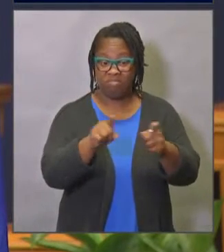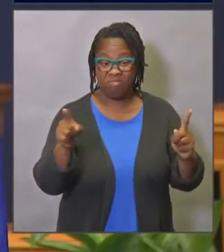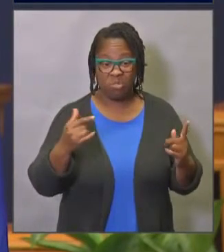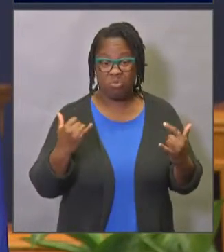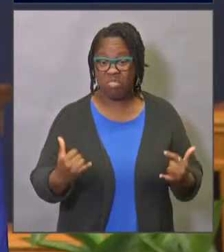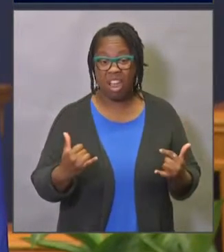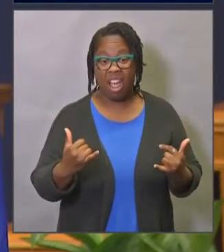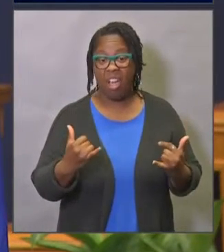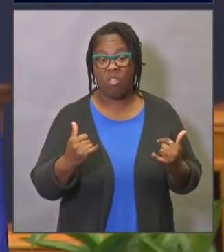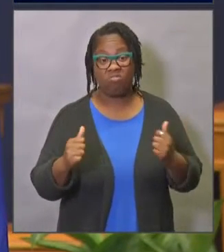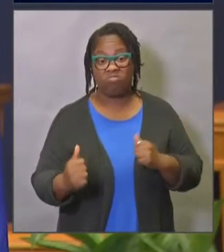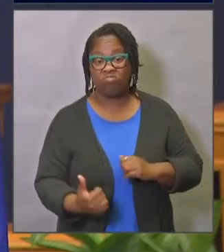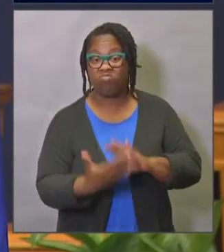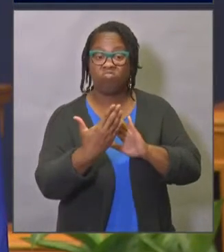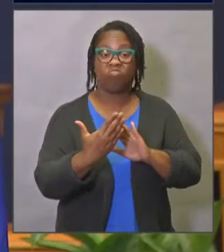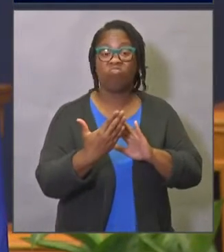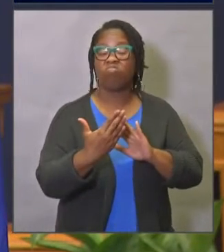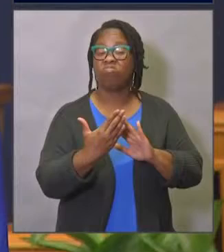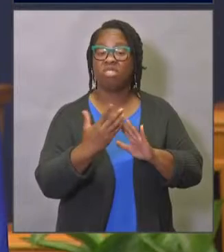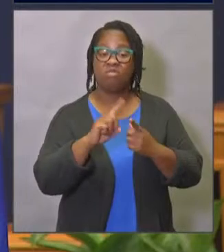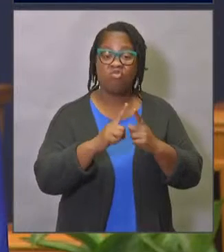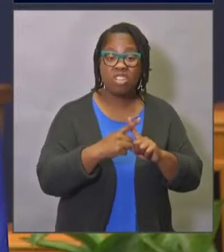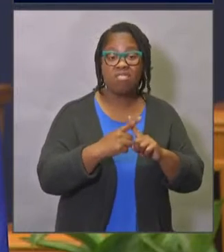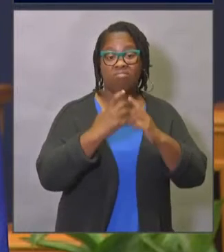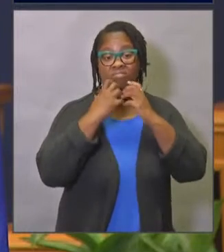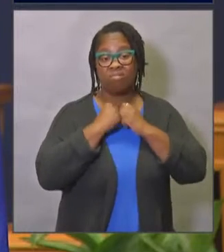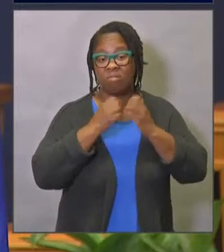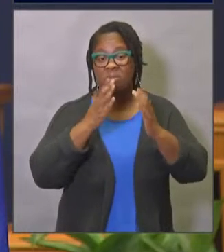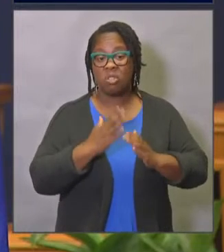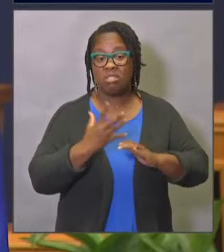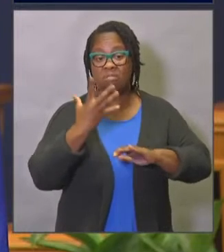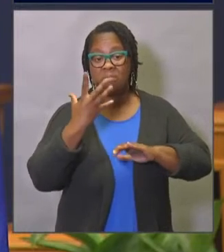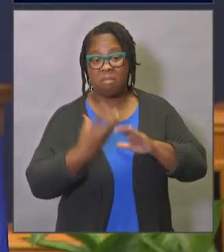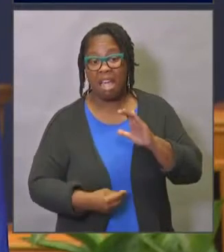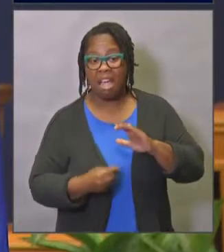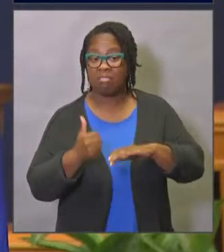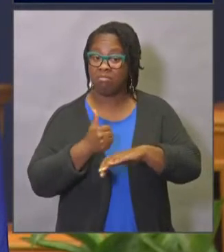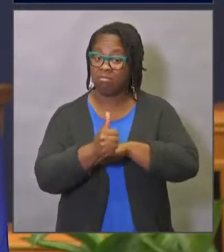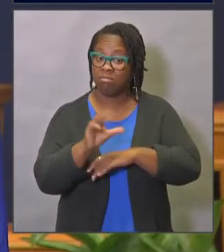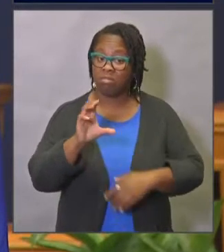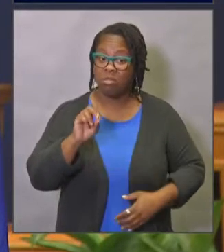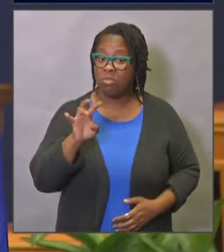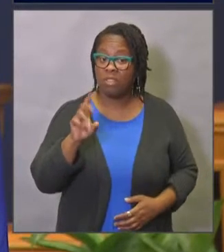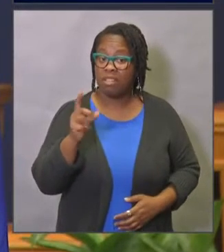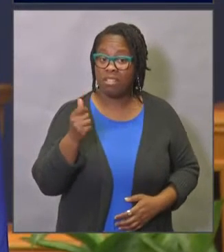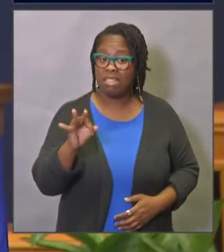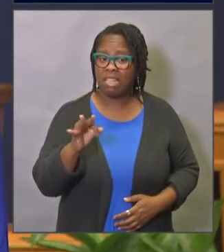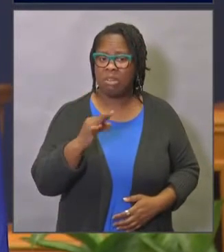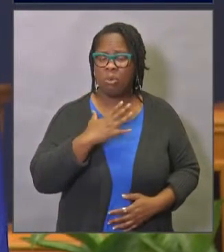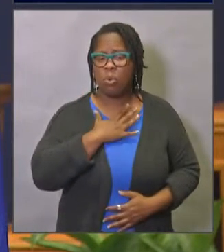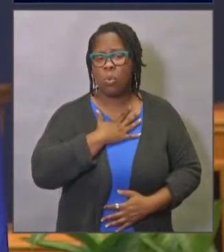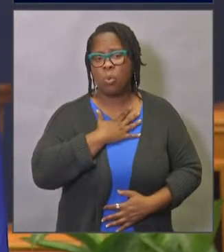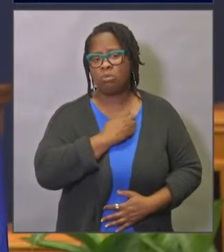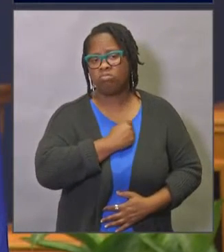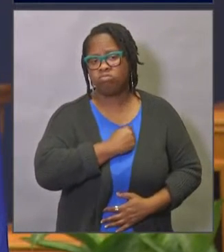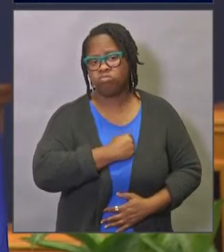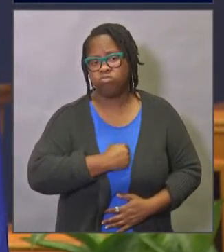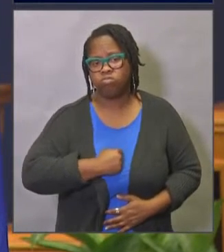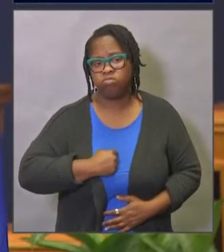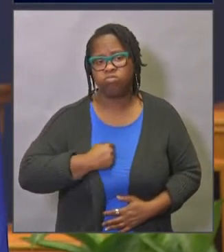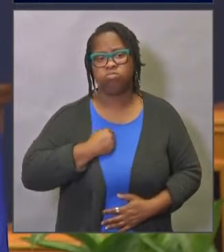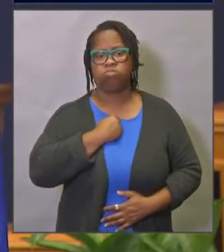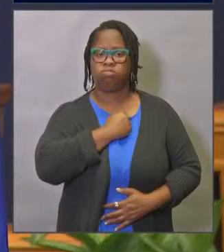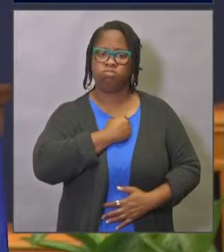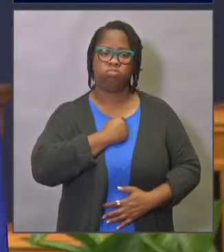loved one or a friend who has passed away from COVID-19, we send you our deepest sympathies and we wish you healing and